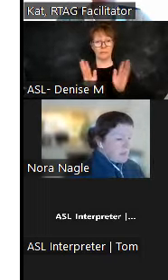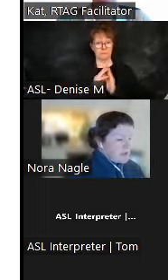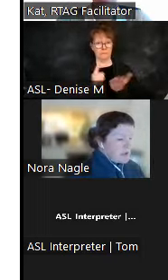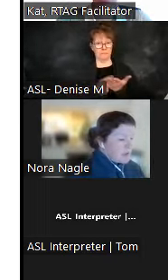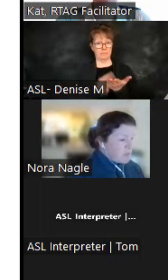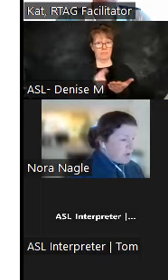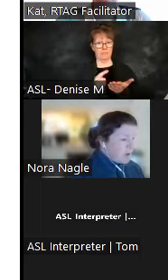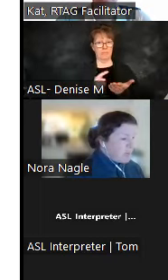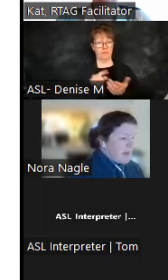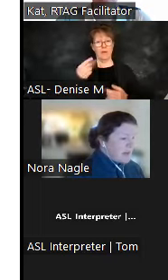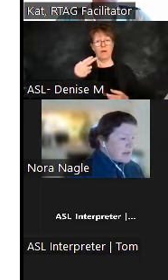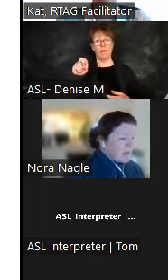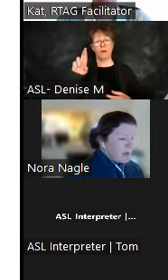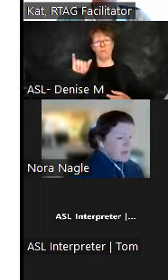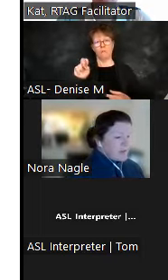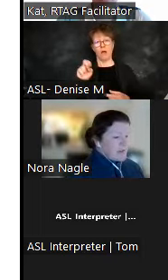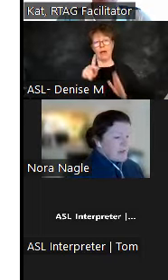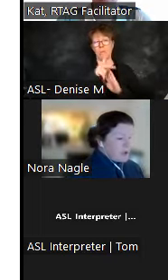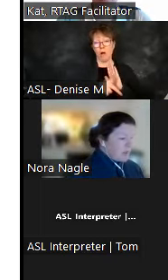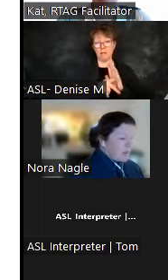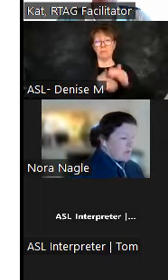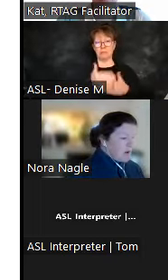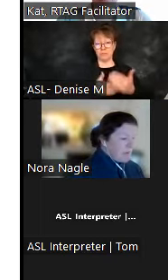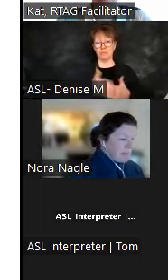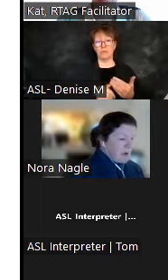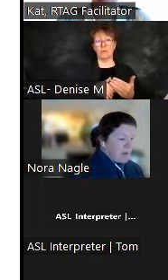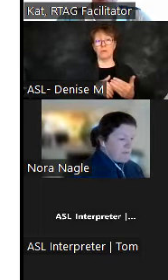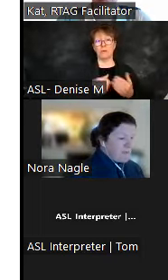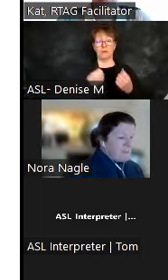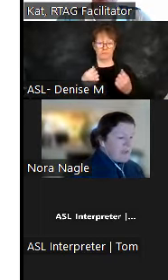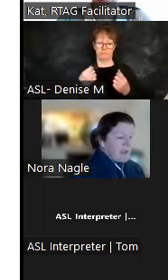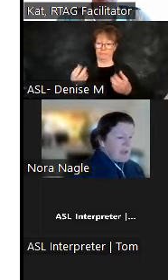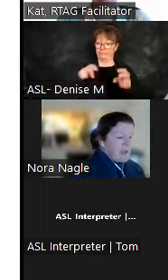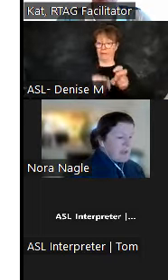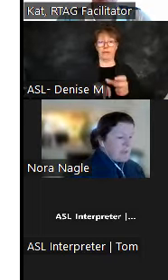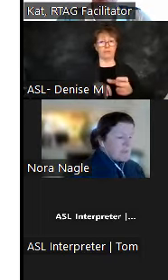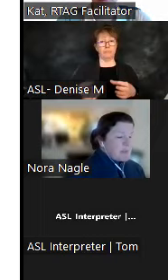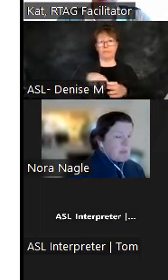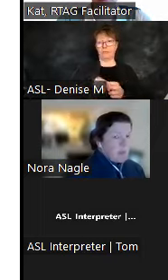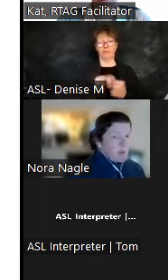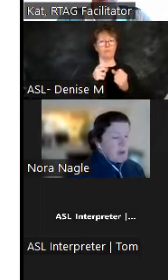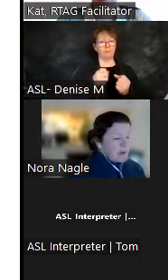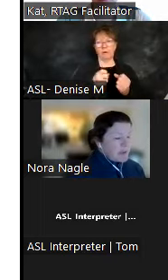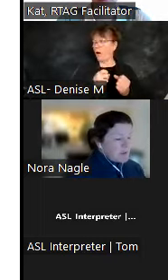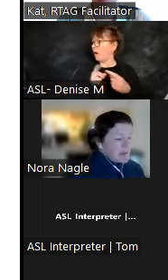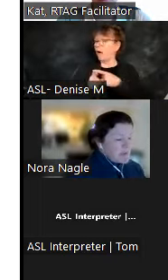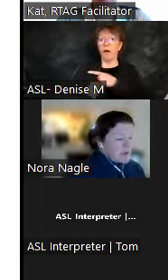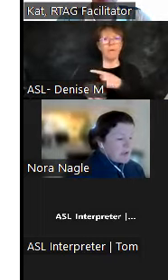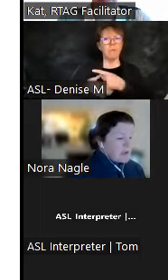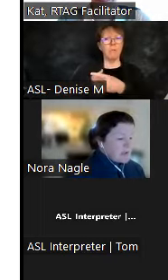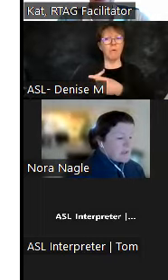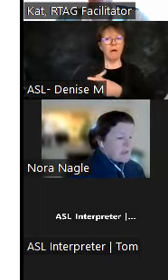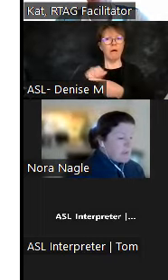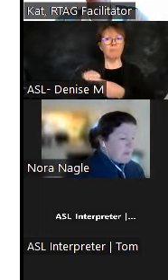and procedures regarding passing a rider's destination without dropping them off. Some of you may recall that this was an